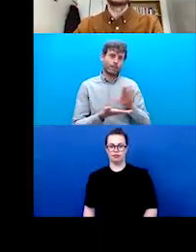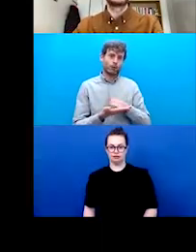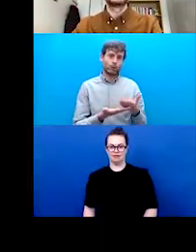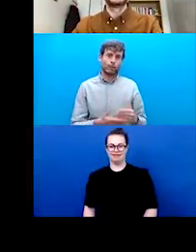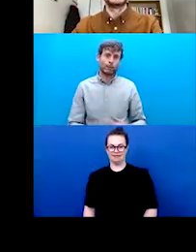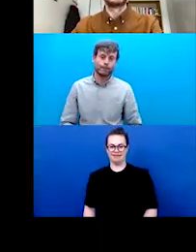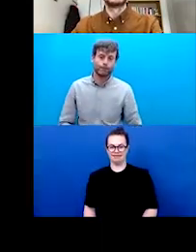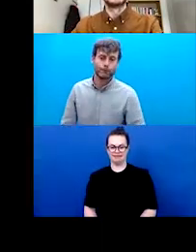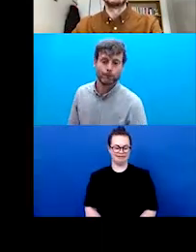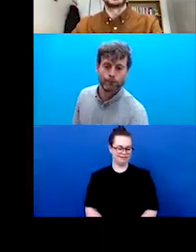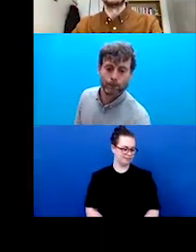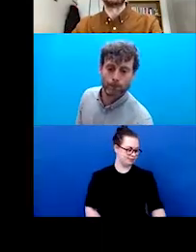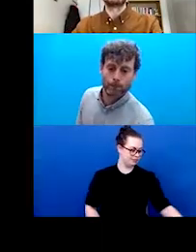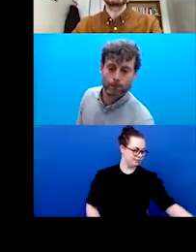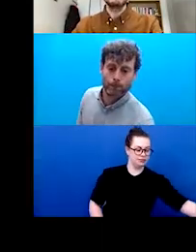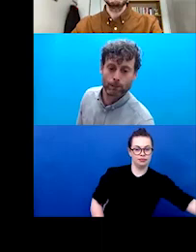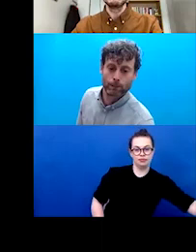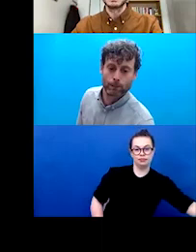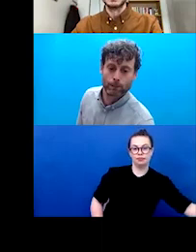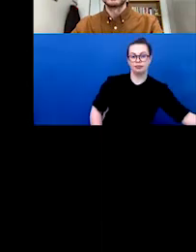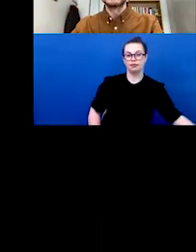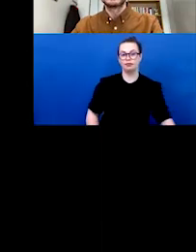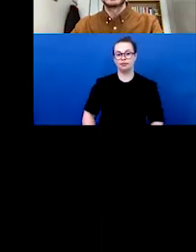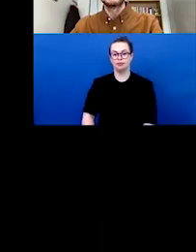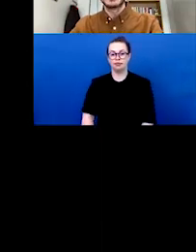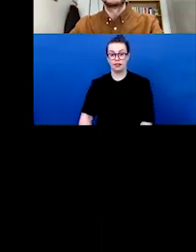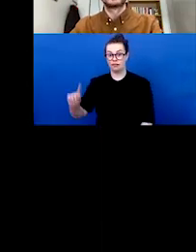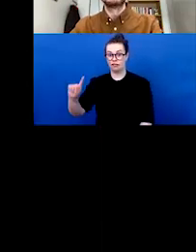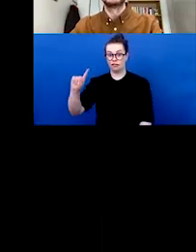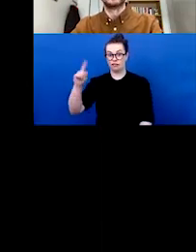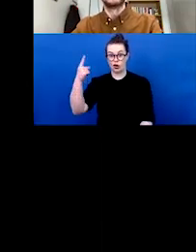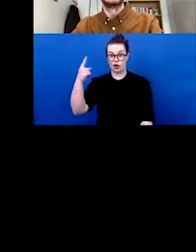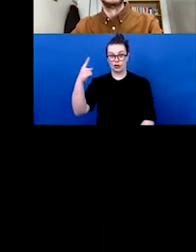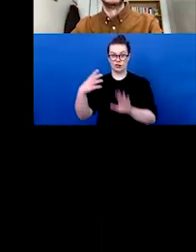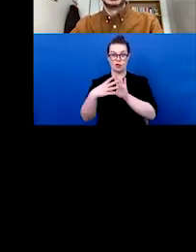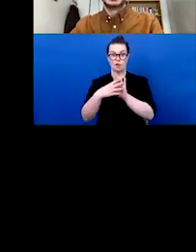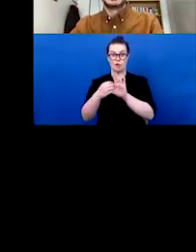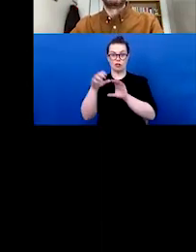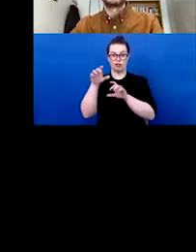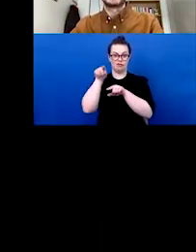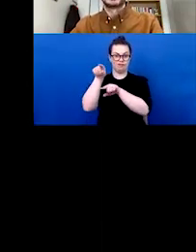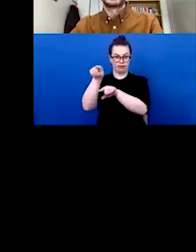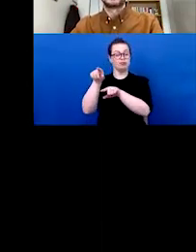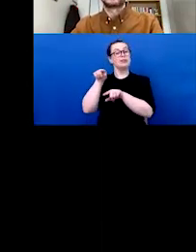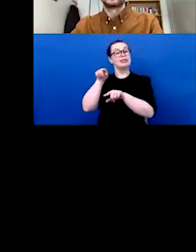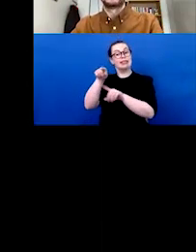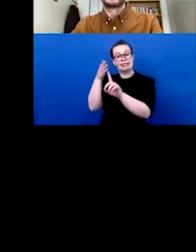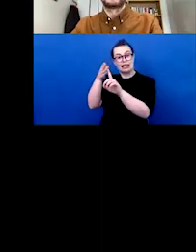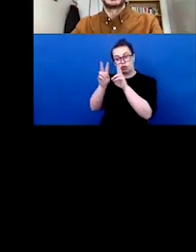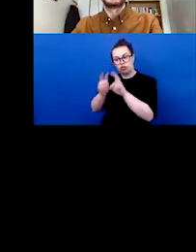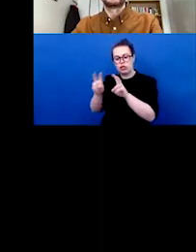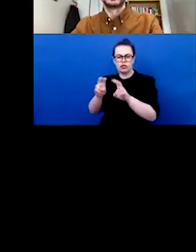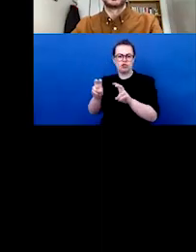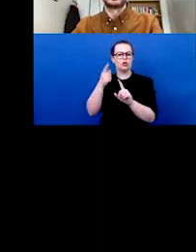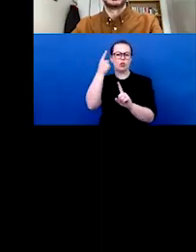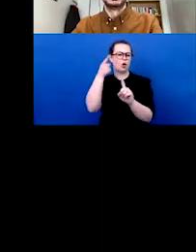Okay, but let's start with the algorithmic model. So in this study, we had a simple goal, which is to